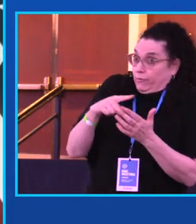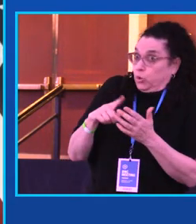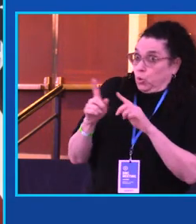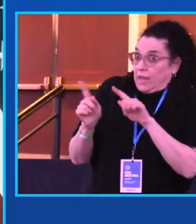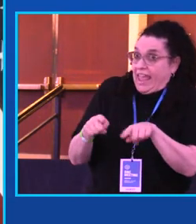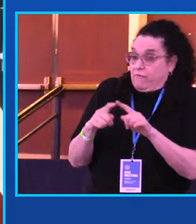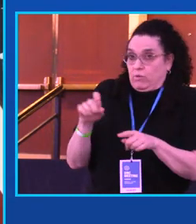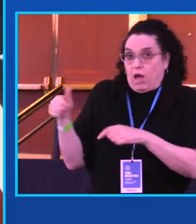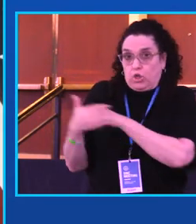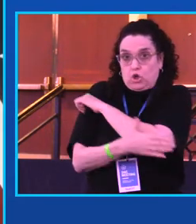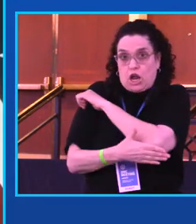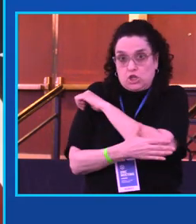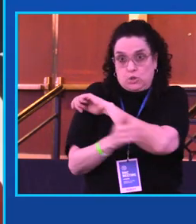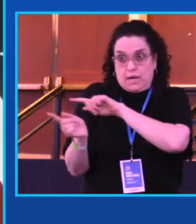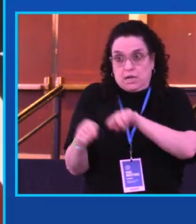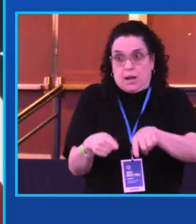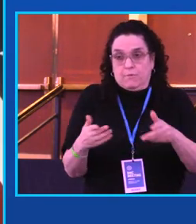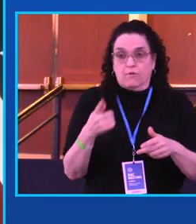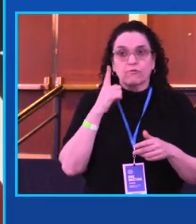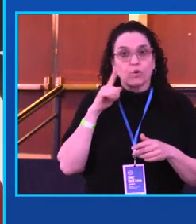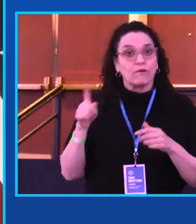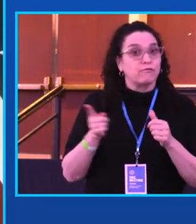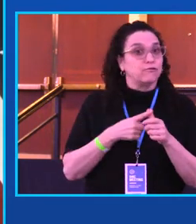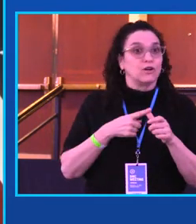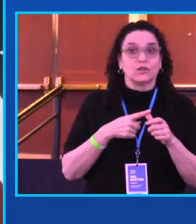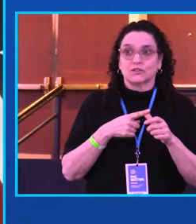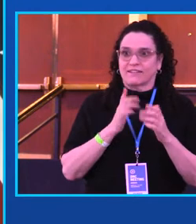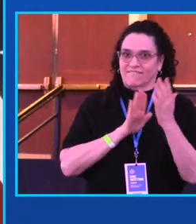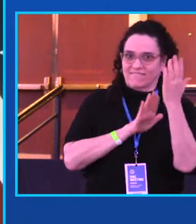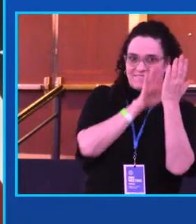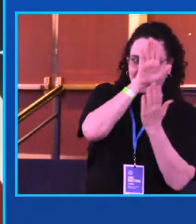first in-person meeting in 2 years.